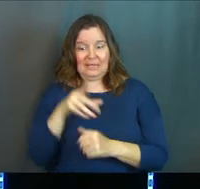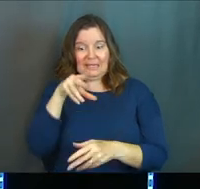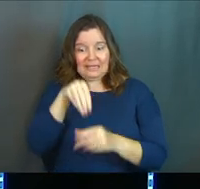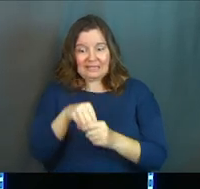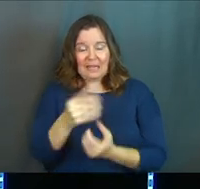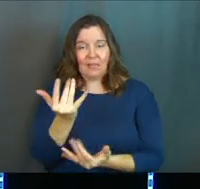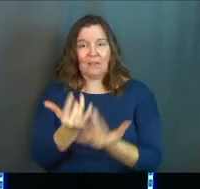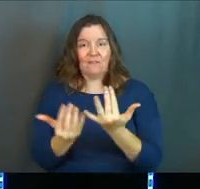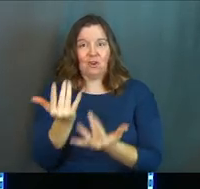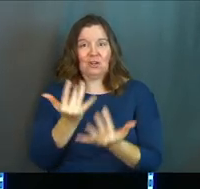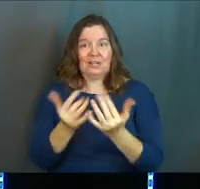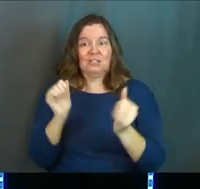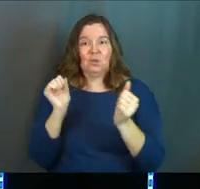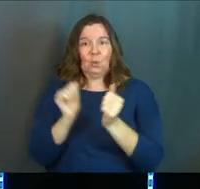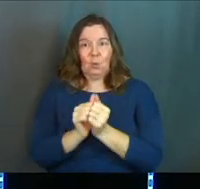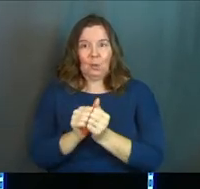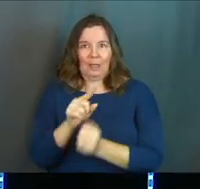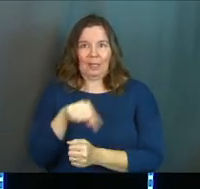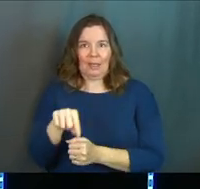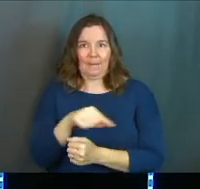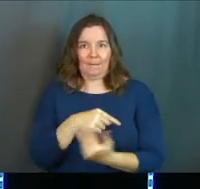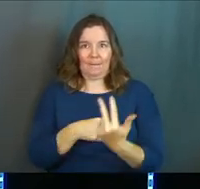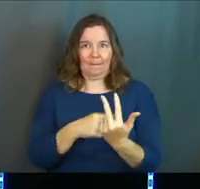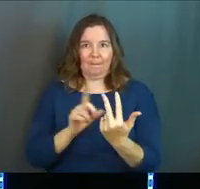He's in the furnace with them.